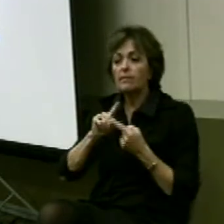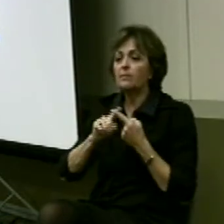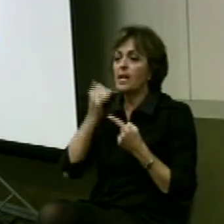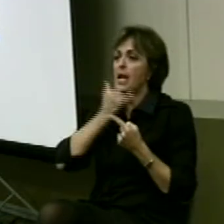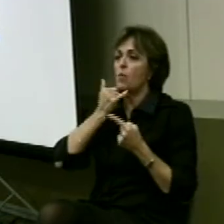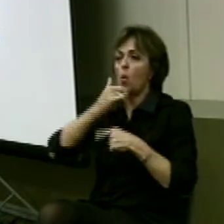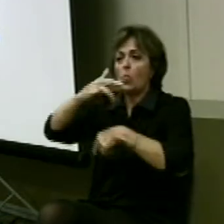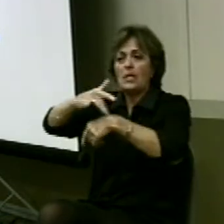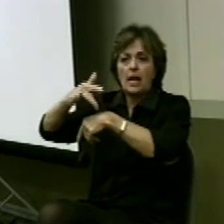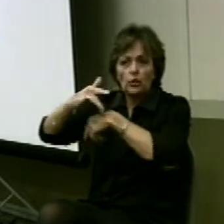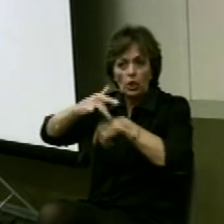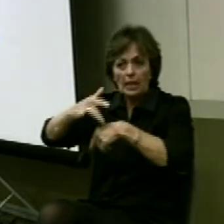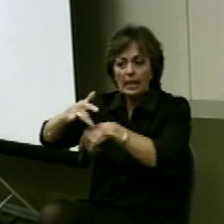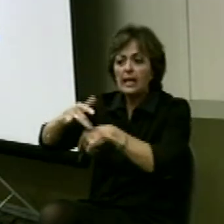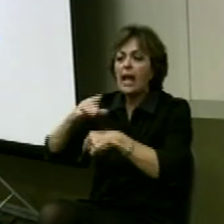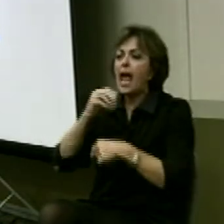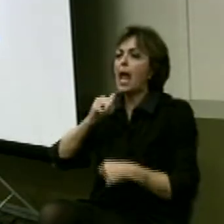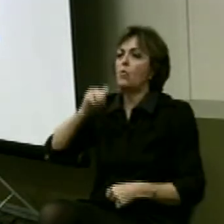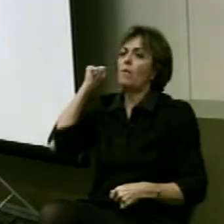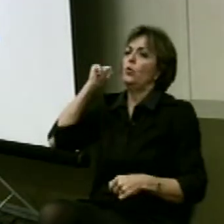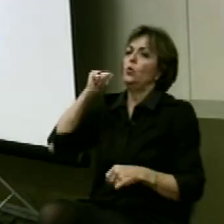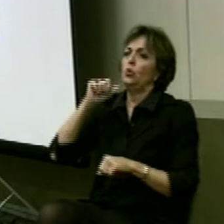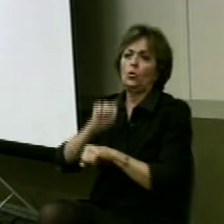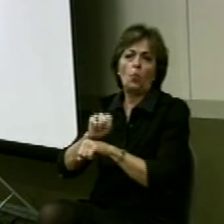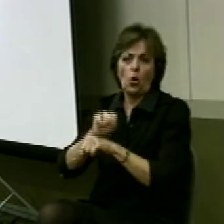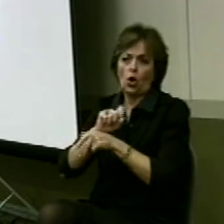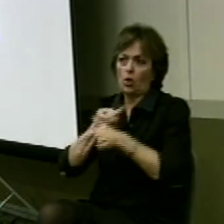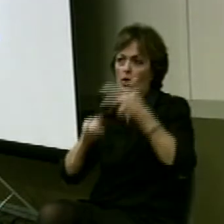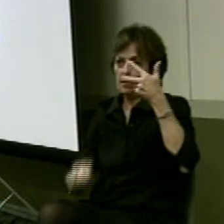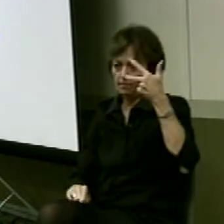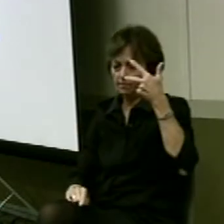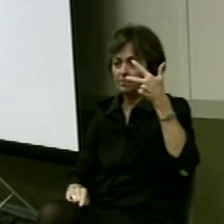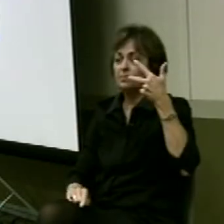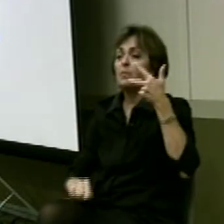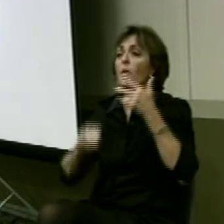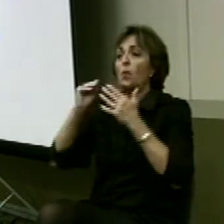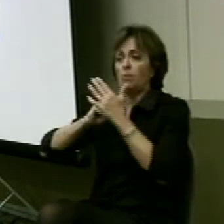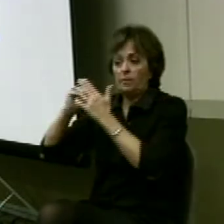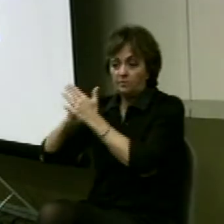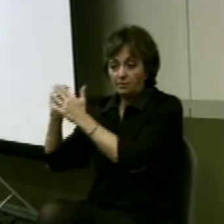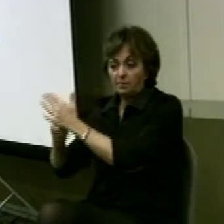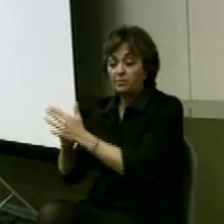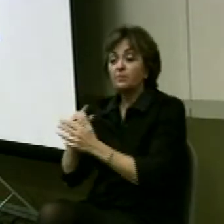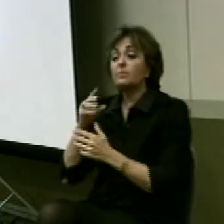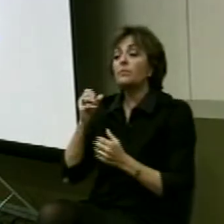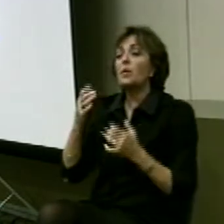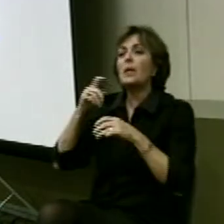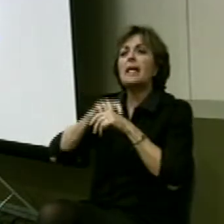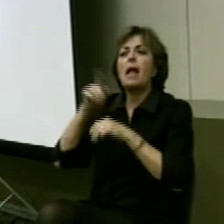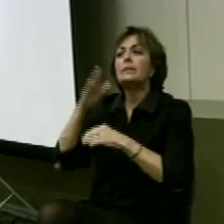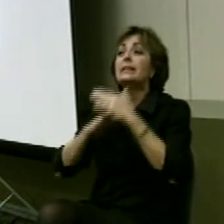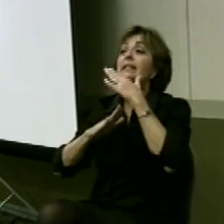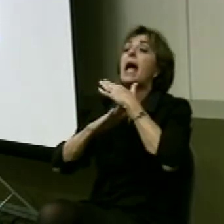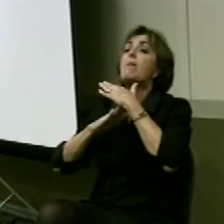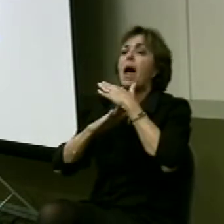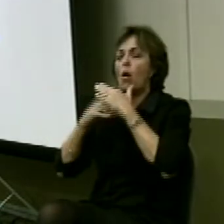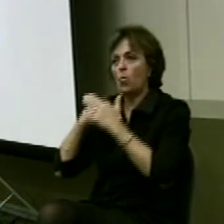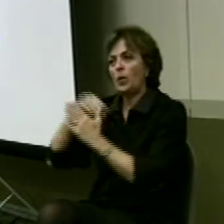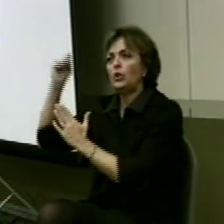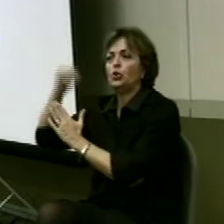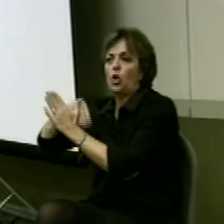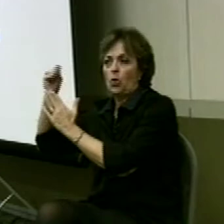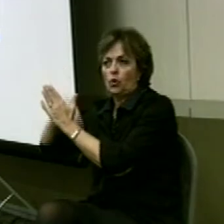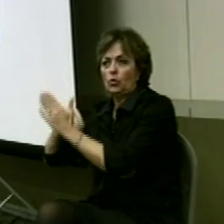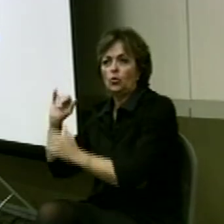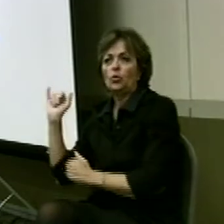he had aggressiveness, inappropriate touches, and refusal to do work. And then the number of times he